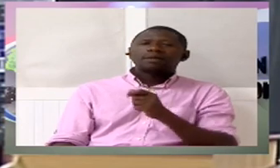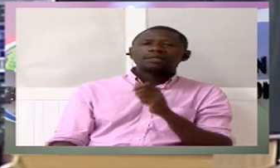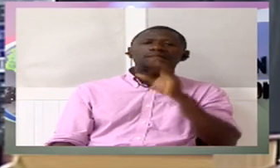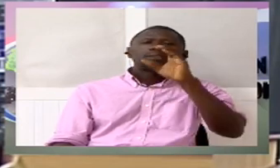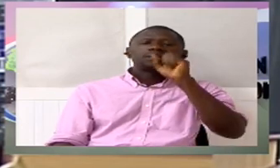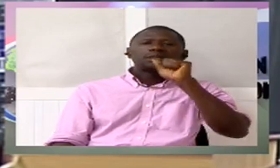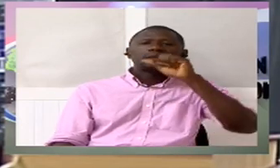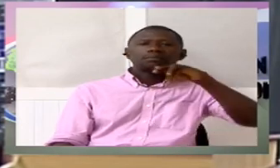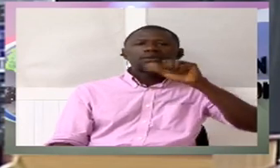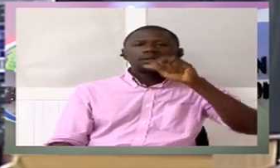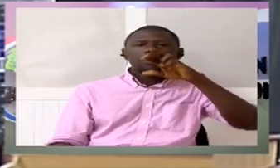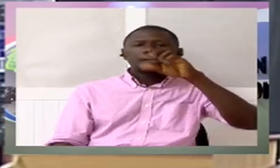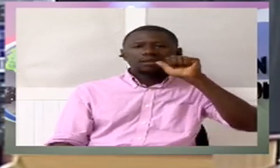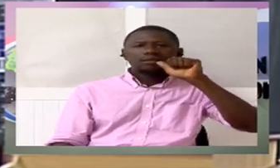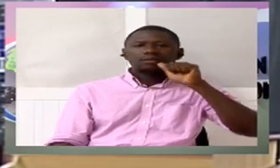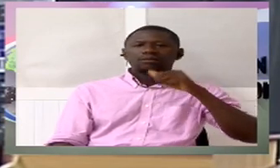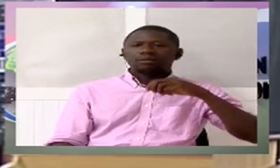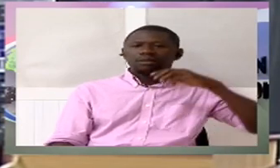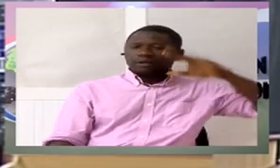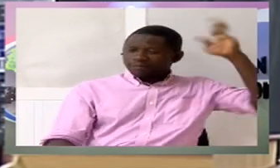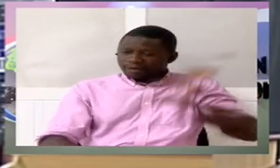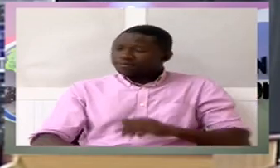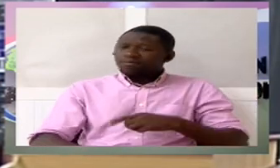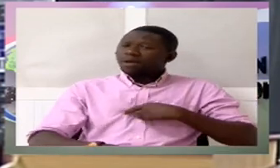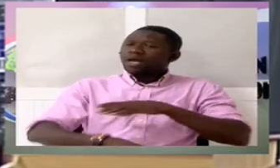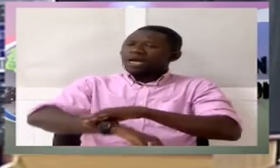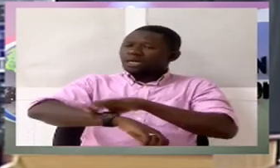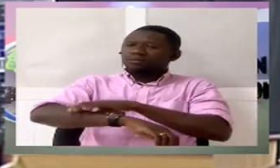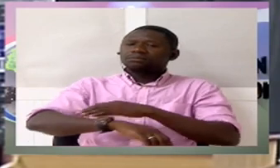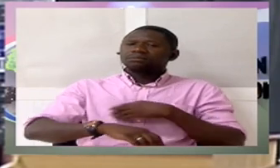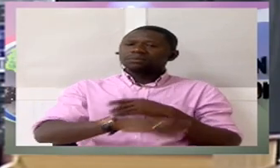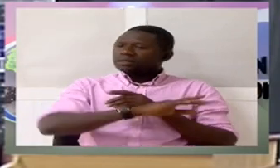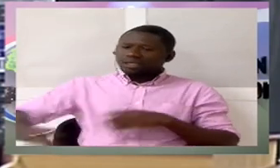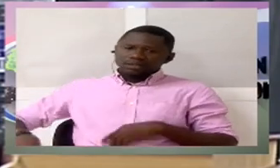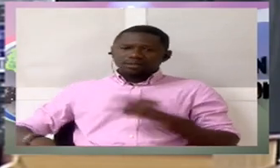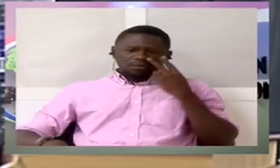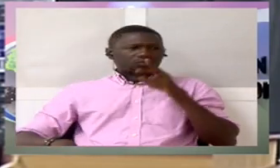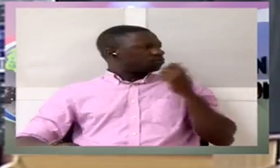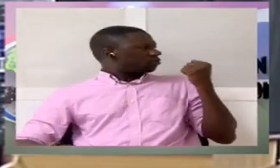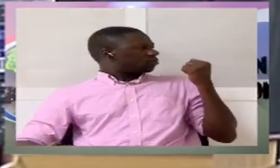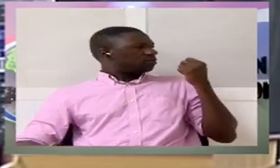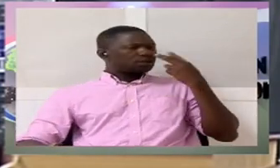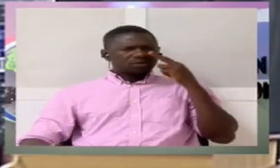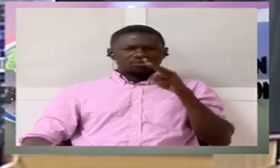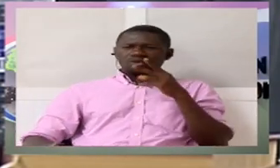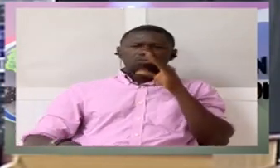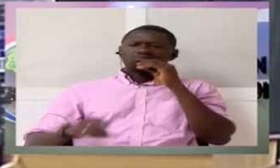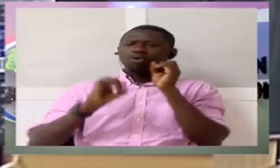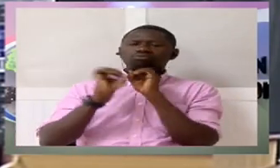My hand slipped away. He turned and looked at Kamara. He didn't speak to him.